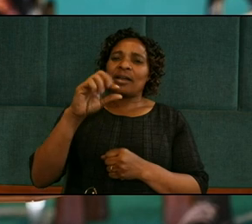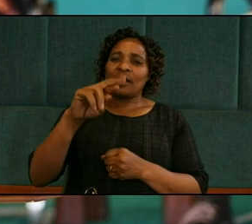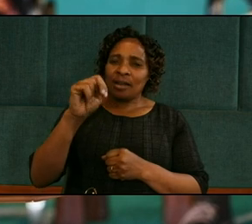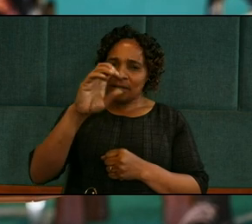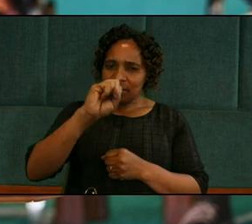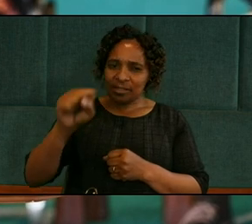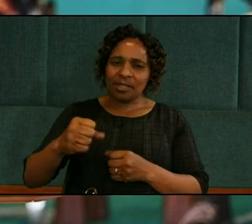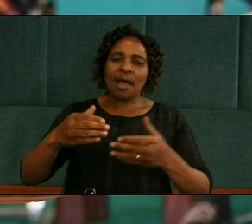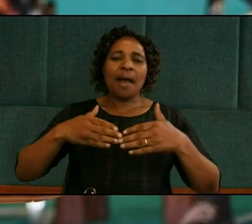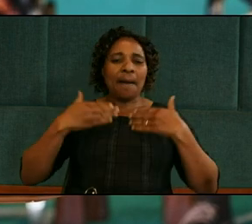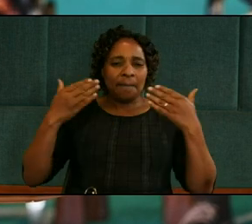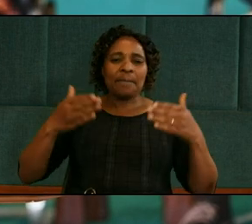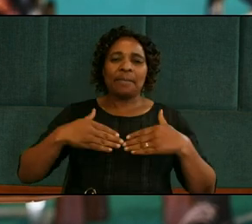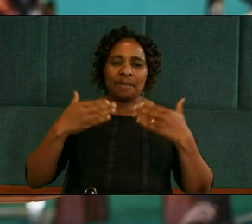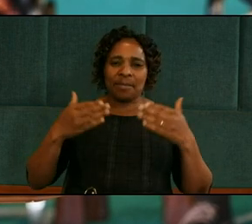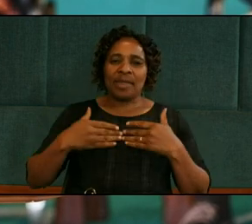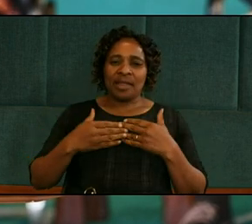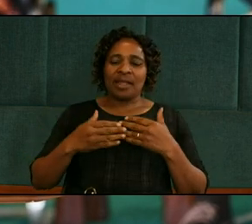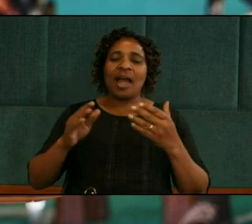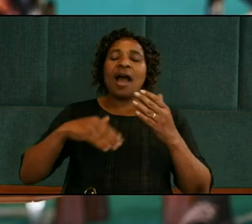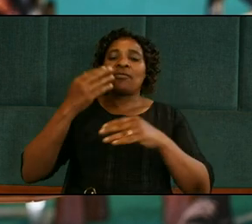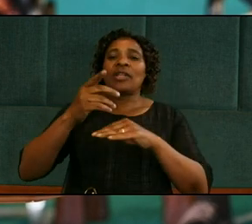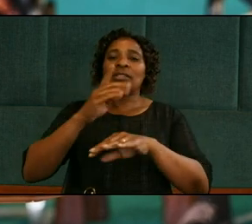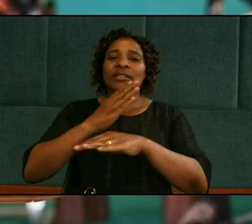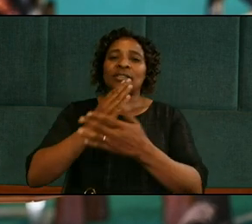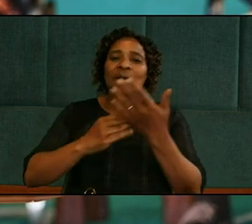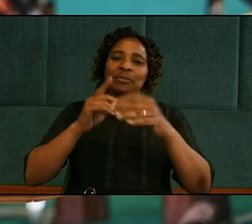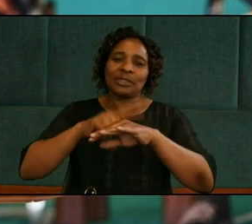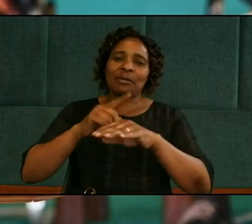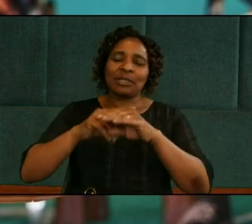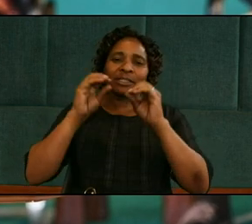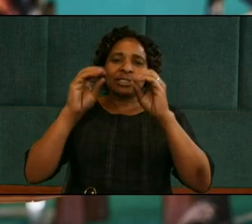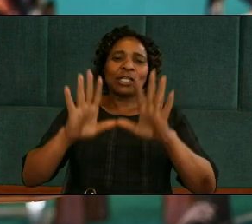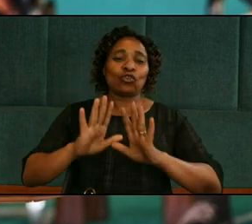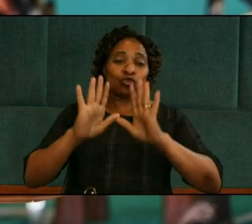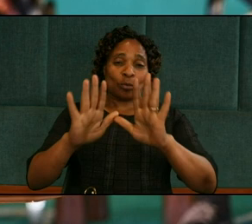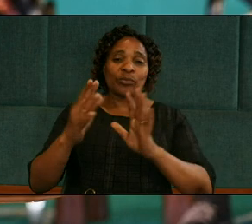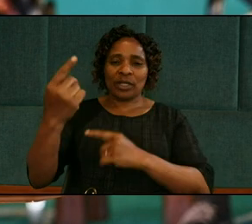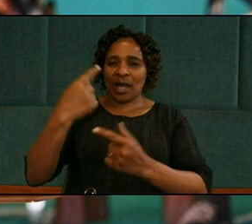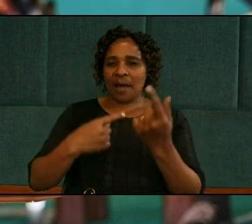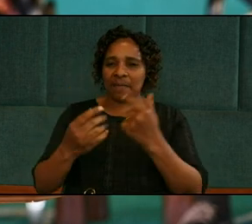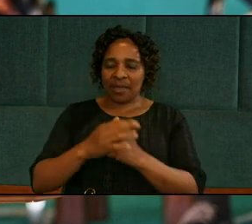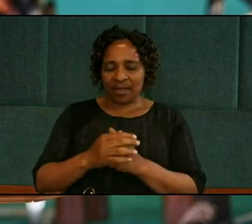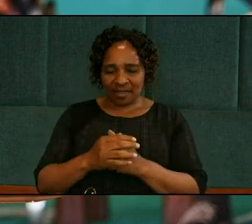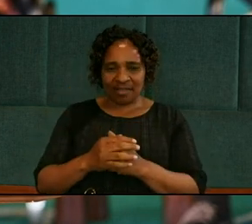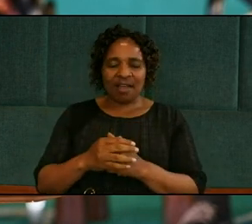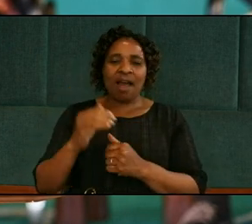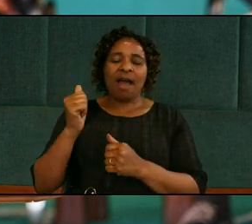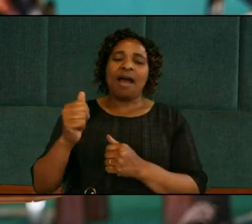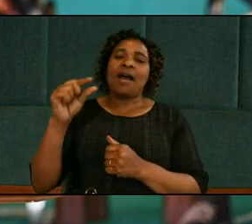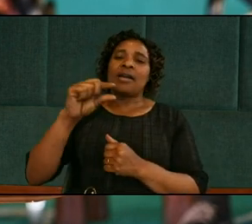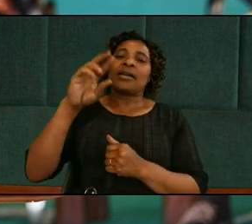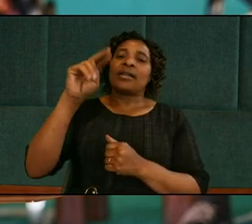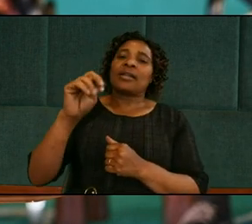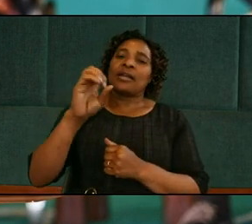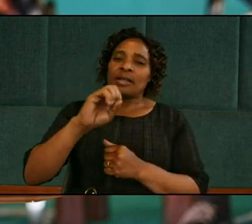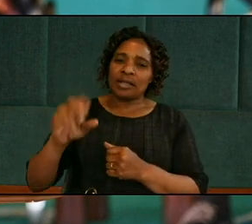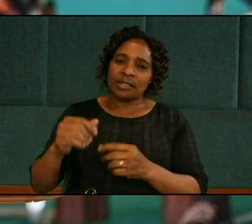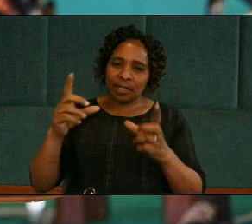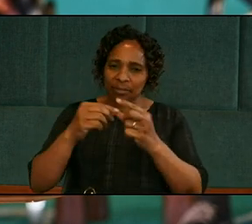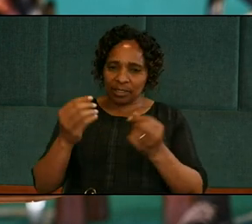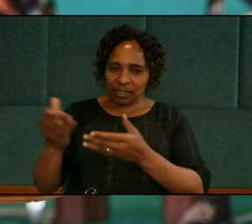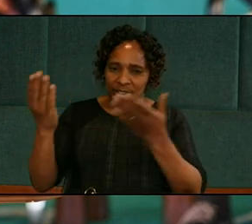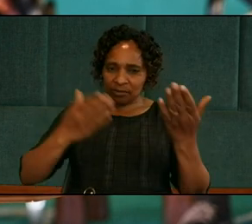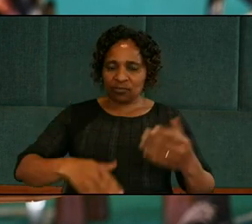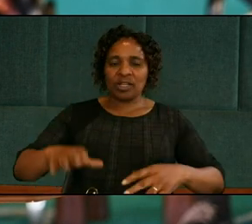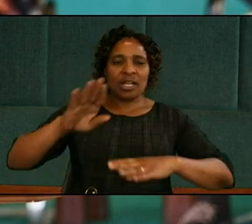happy. And even after some time, even though the teacher stopped coming, Agnes, the message that she'd received